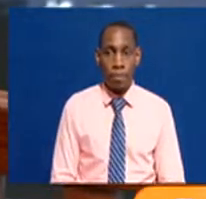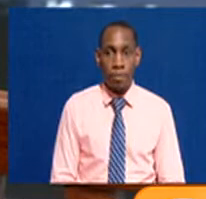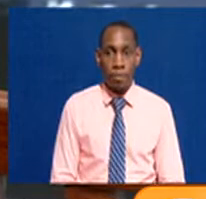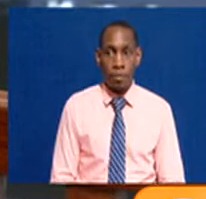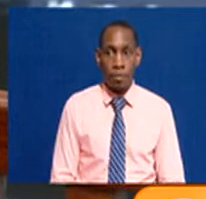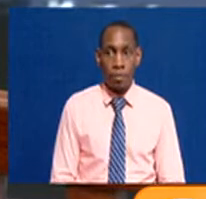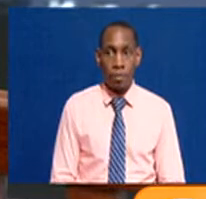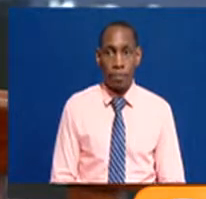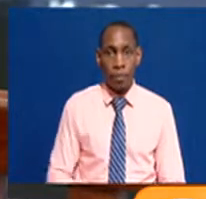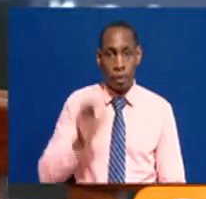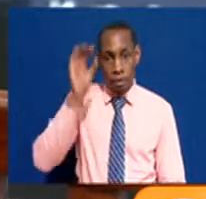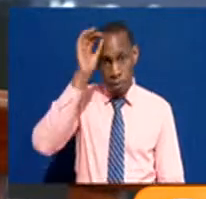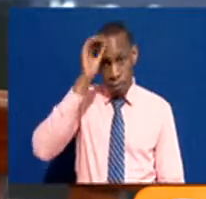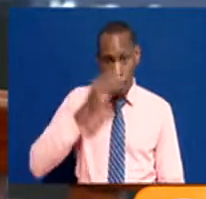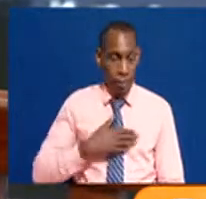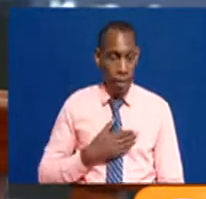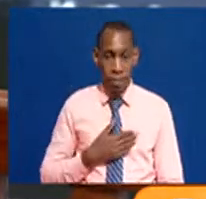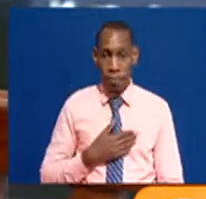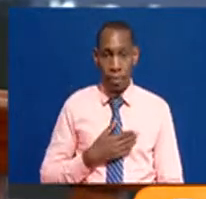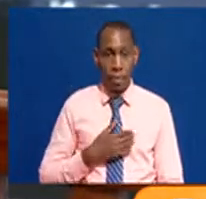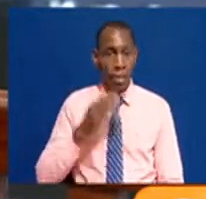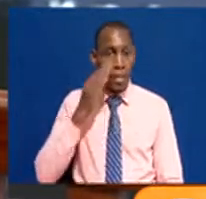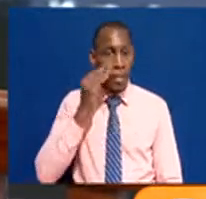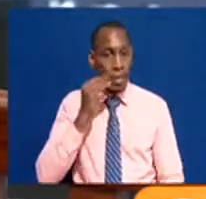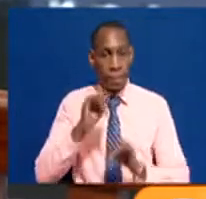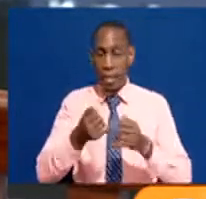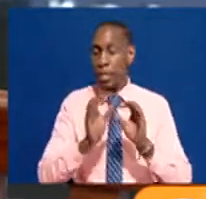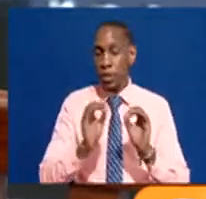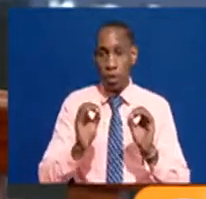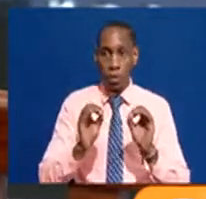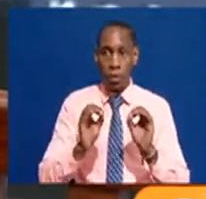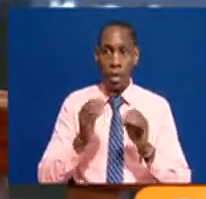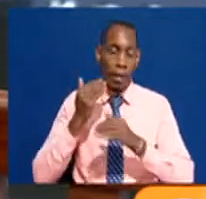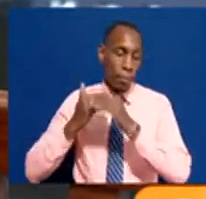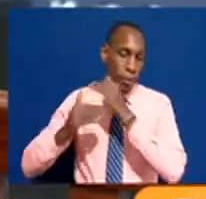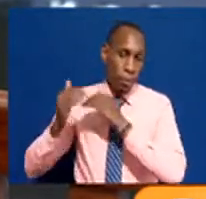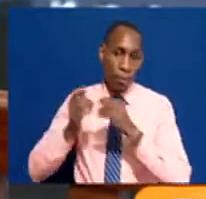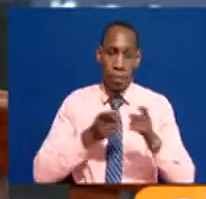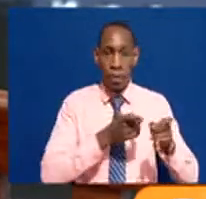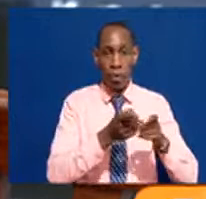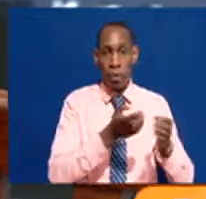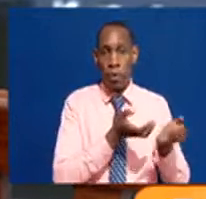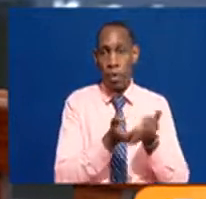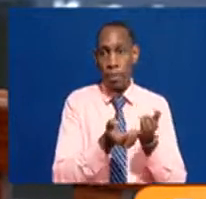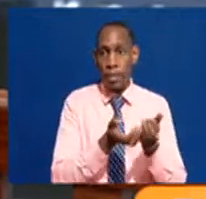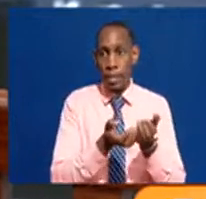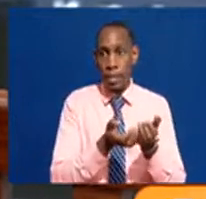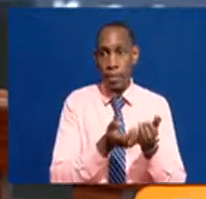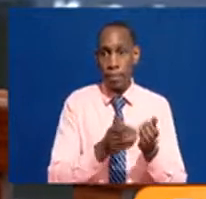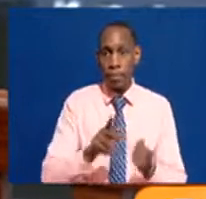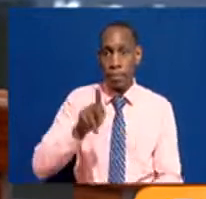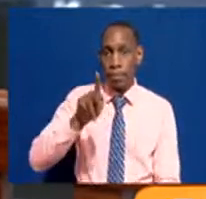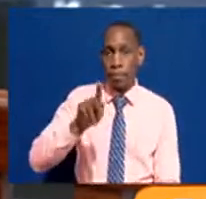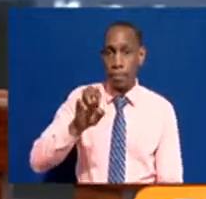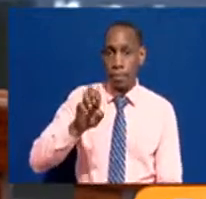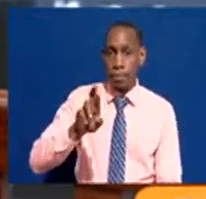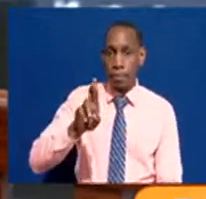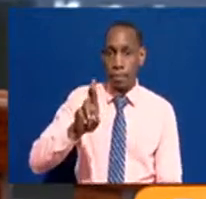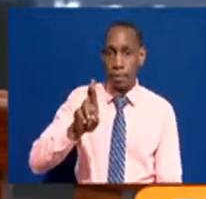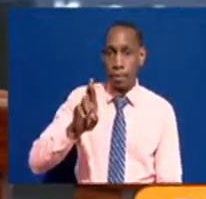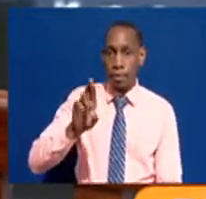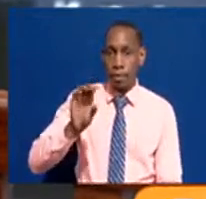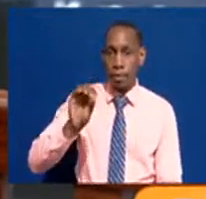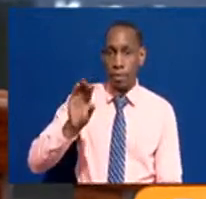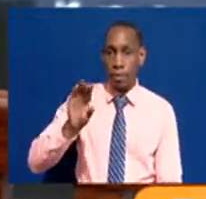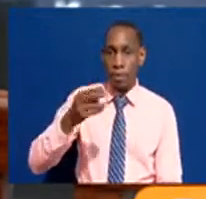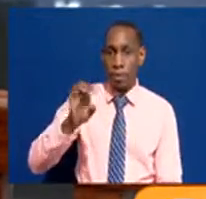it's not new. For me, it's not new because I've running a business like Kirochi Breweries. You have to learn to